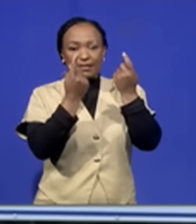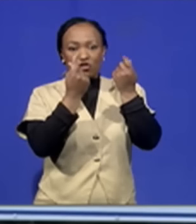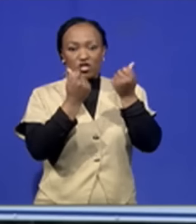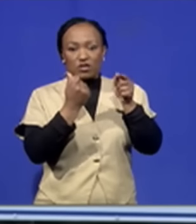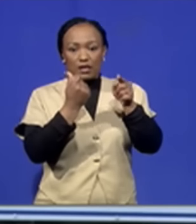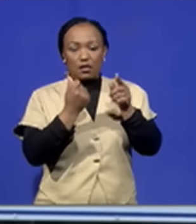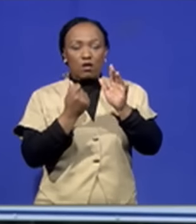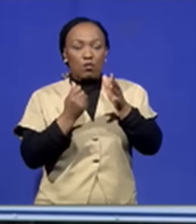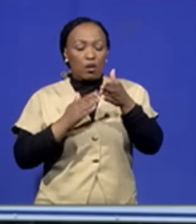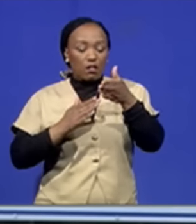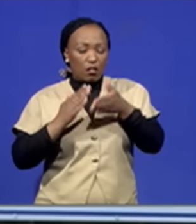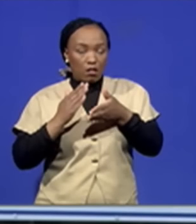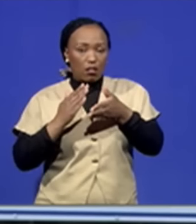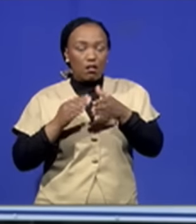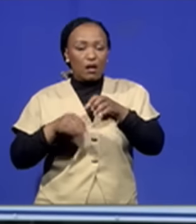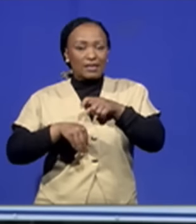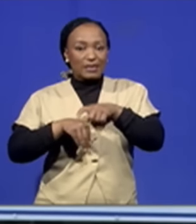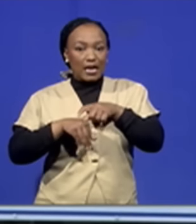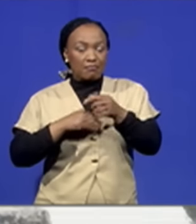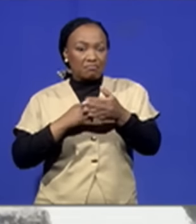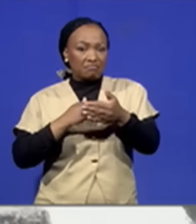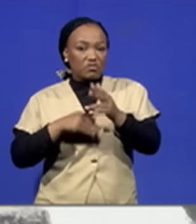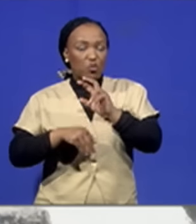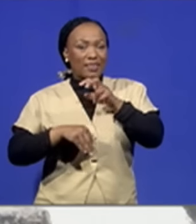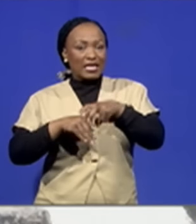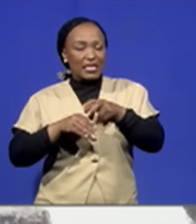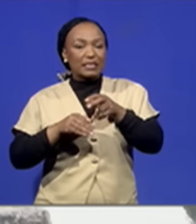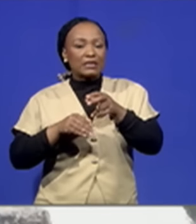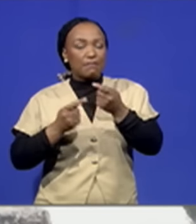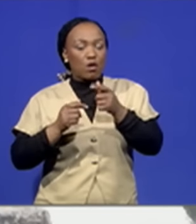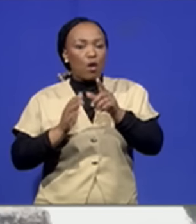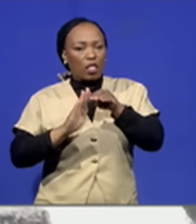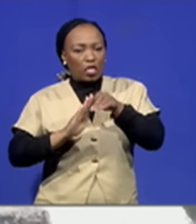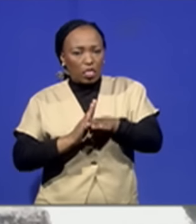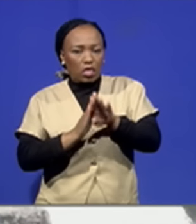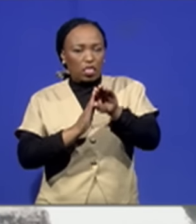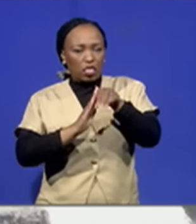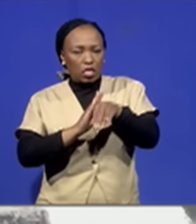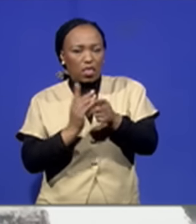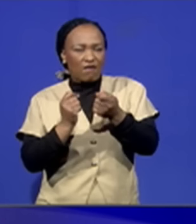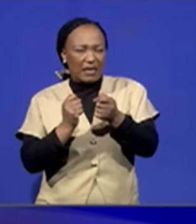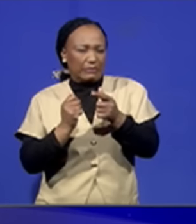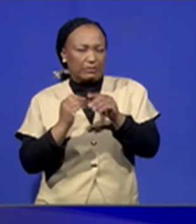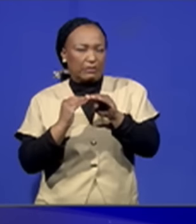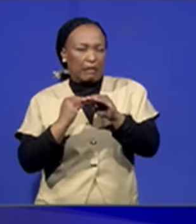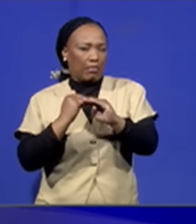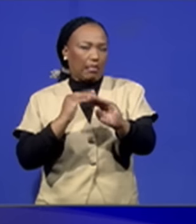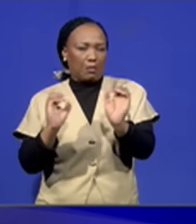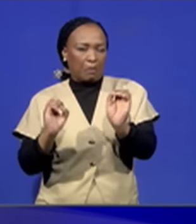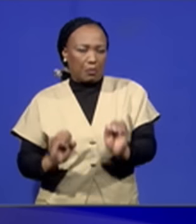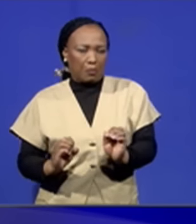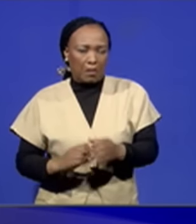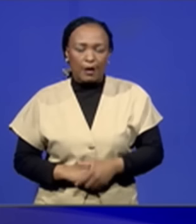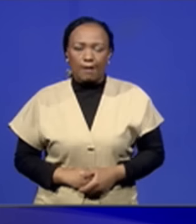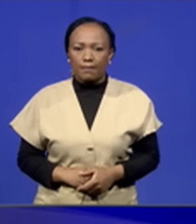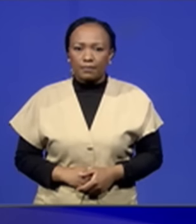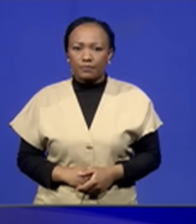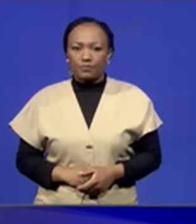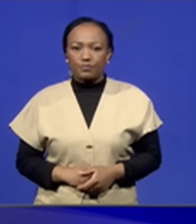re bokhutlo jwa sebaka sa dikgwedi tsa go tlhoka tsepamo le mathata a matlole. Re sa le